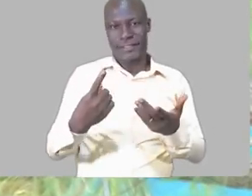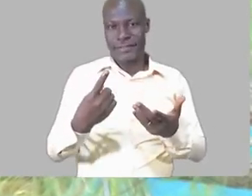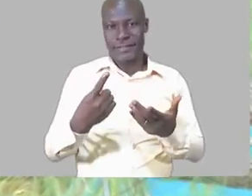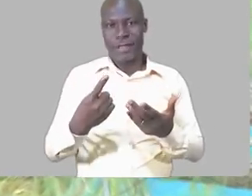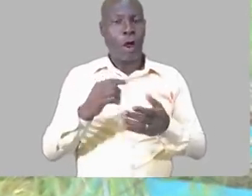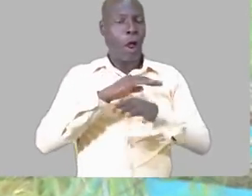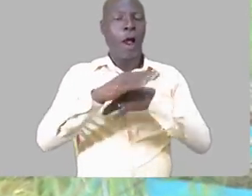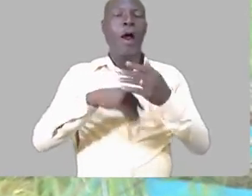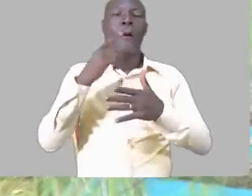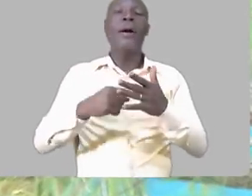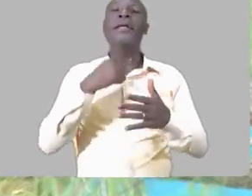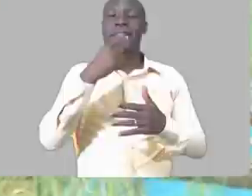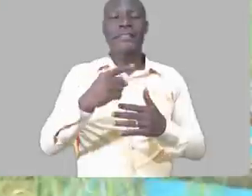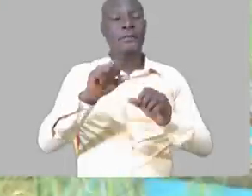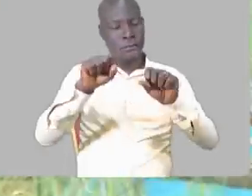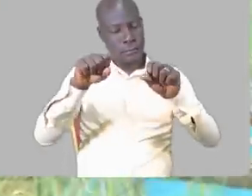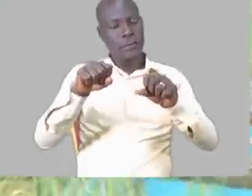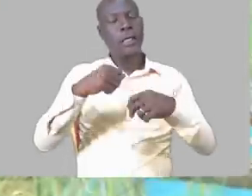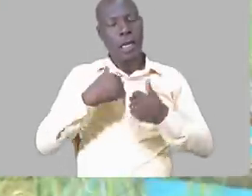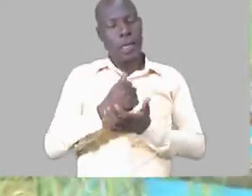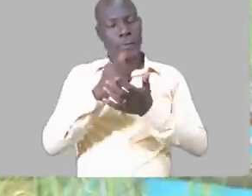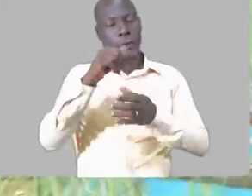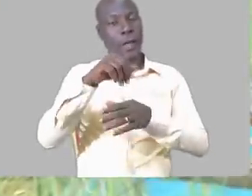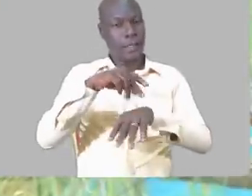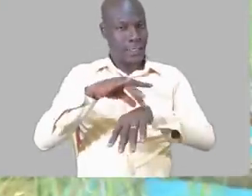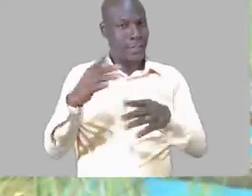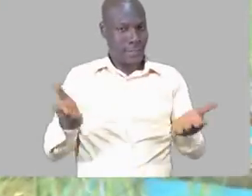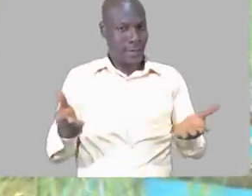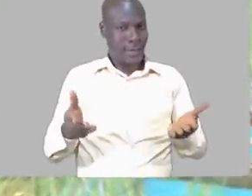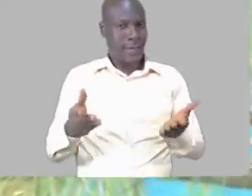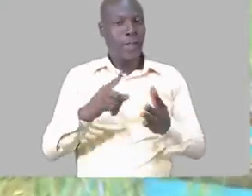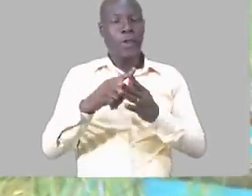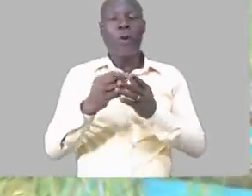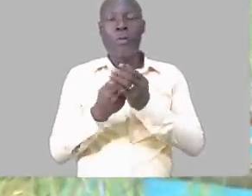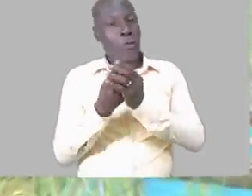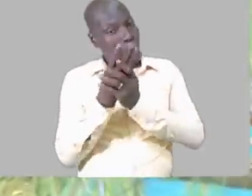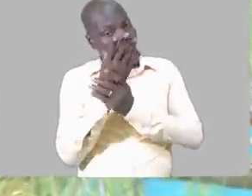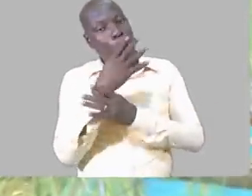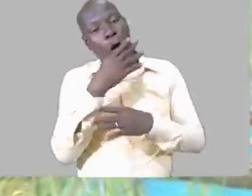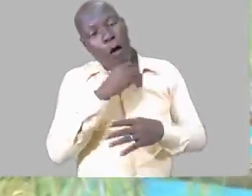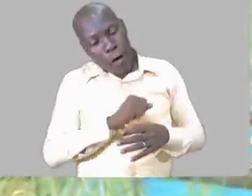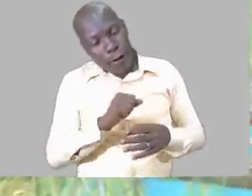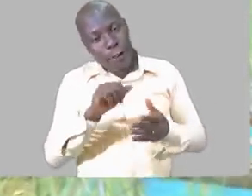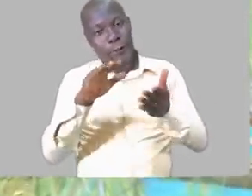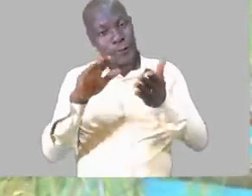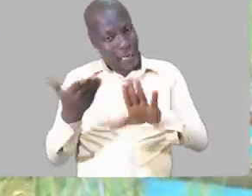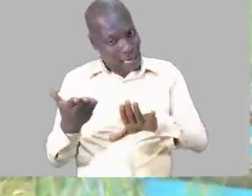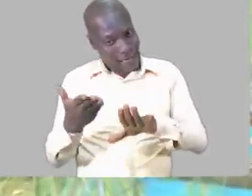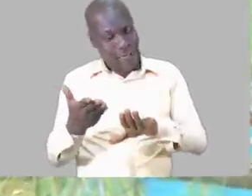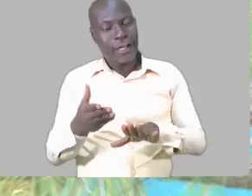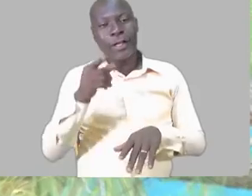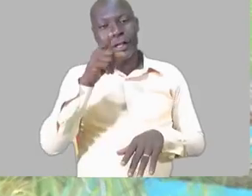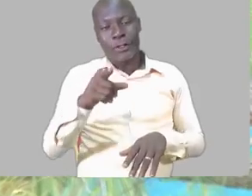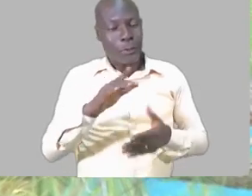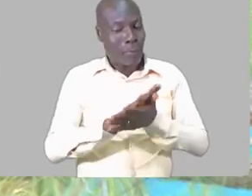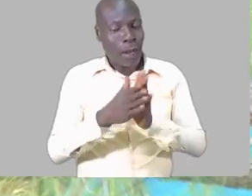maboboswe enyina ede obennante wo ewiase mu uba kokora na owo befa wo a uba